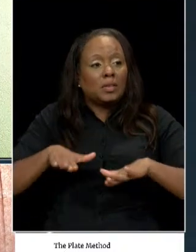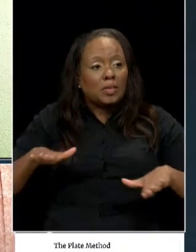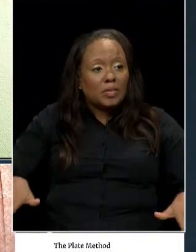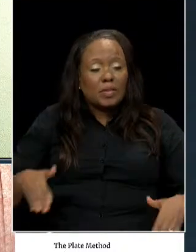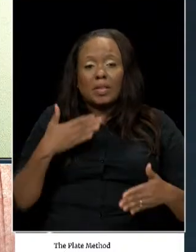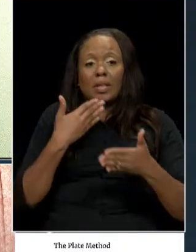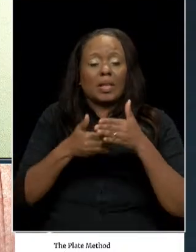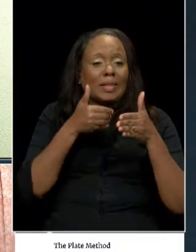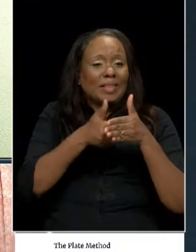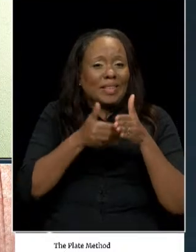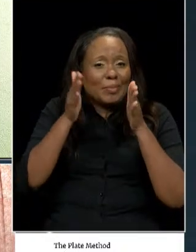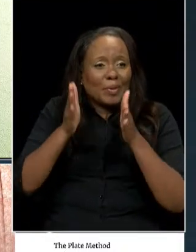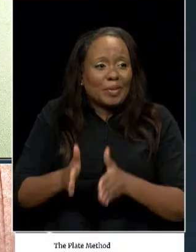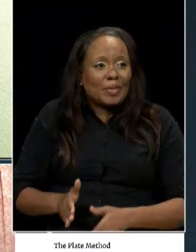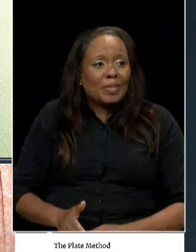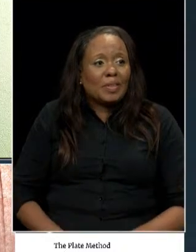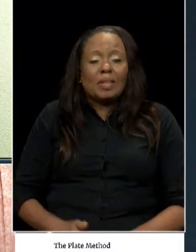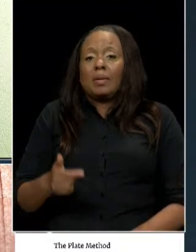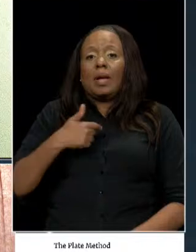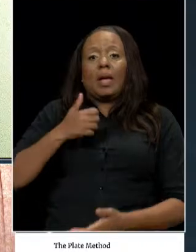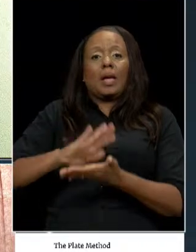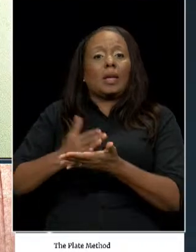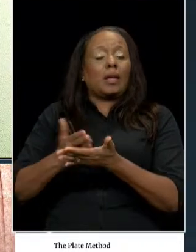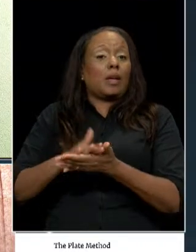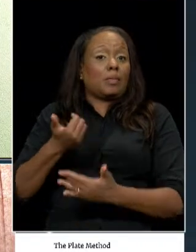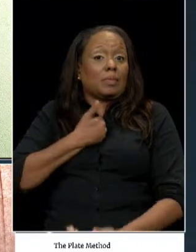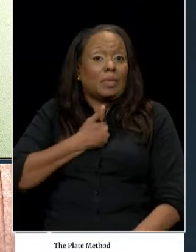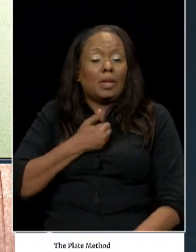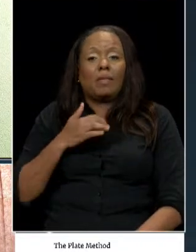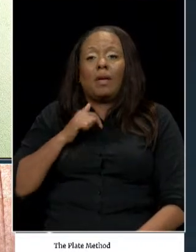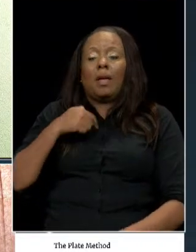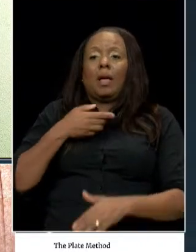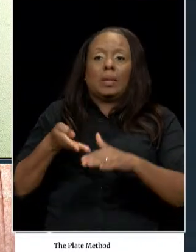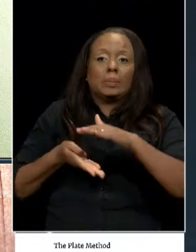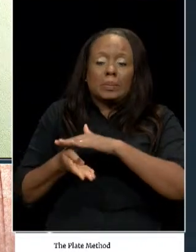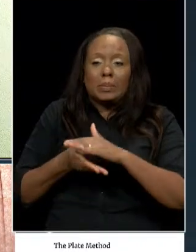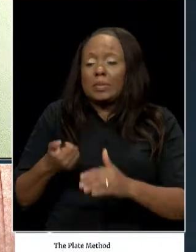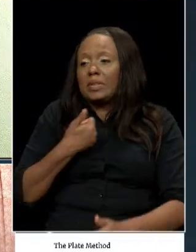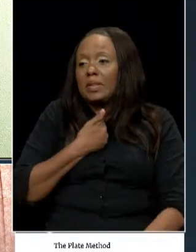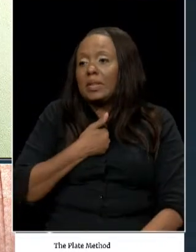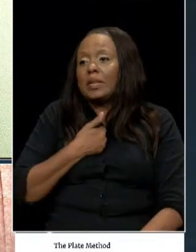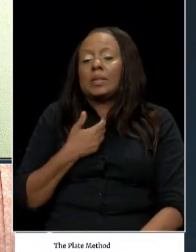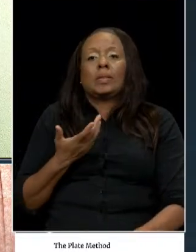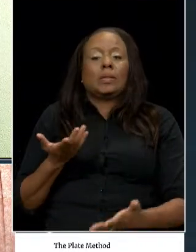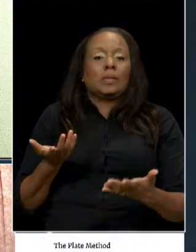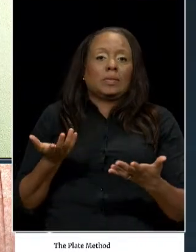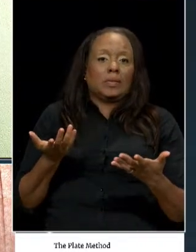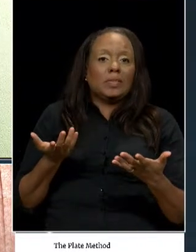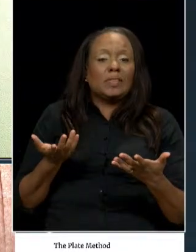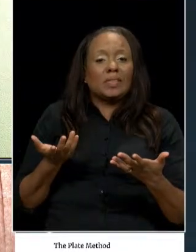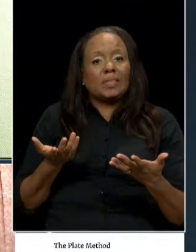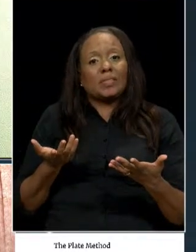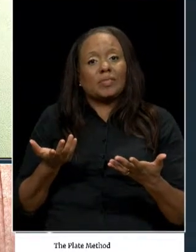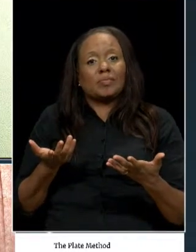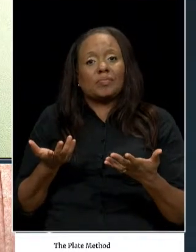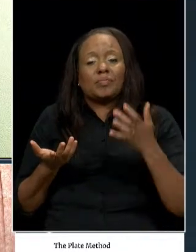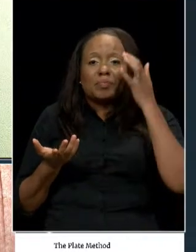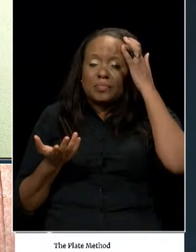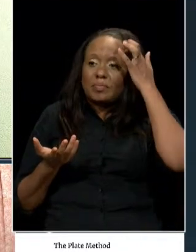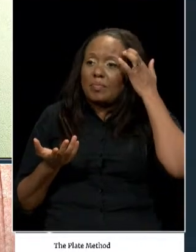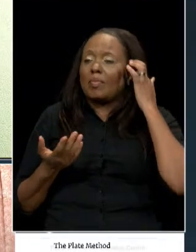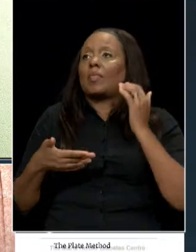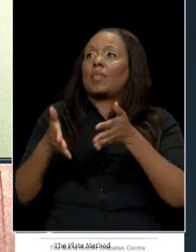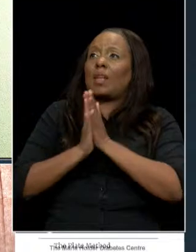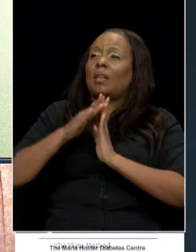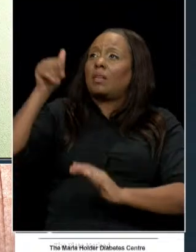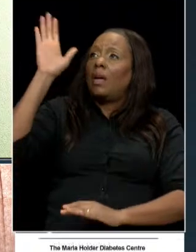I can cook for myself. I can bake for myself. Once I lock my chair and I ask God to